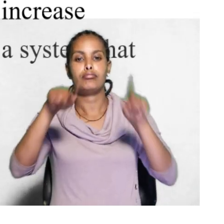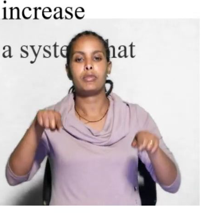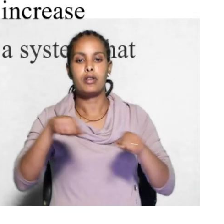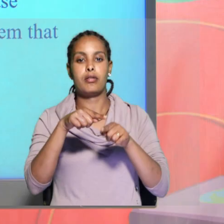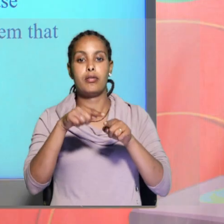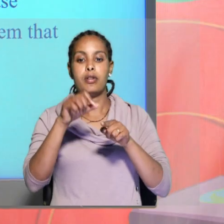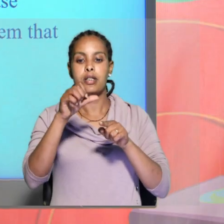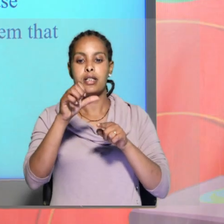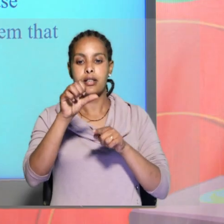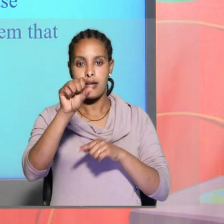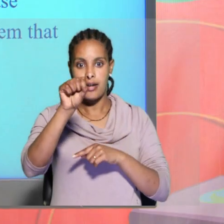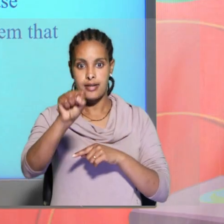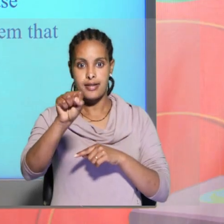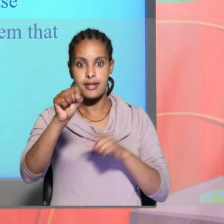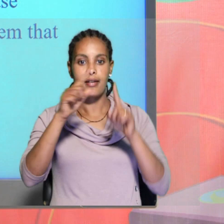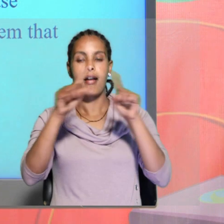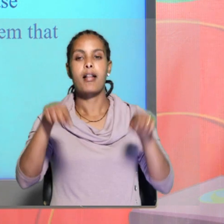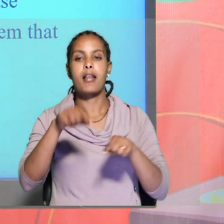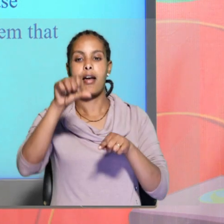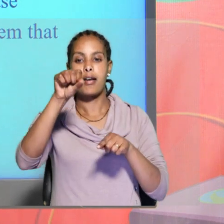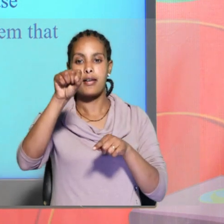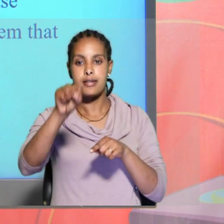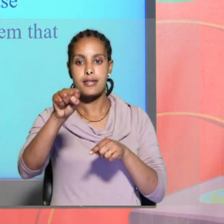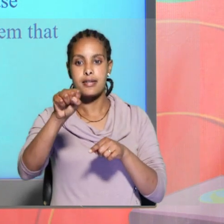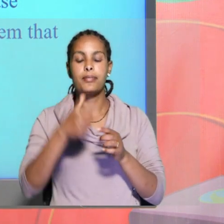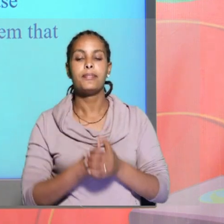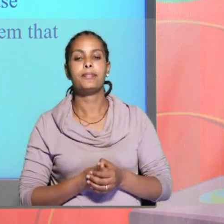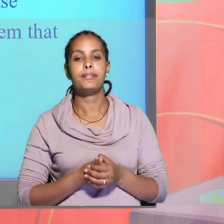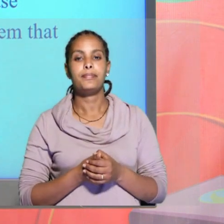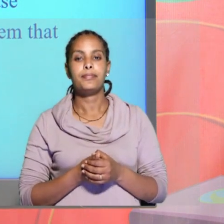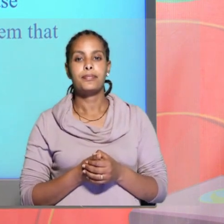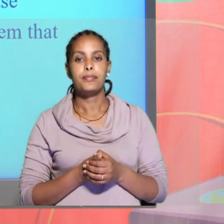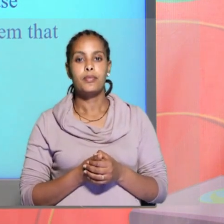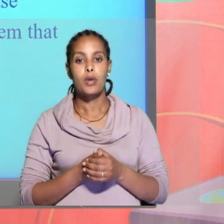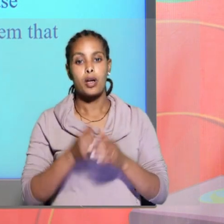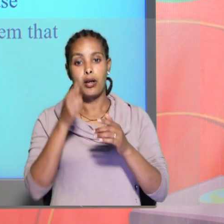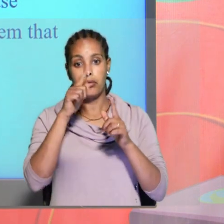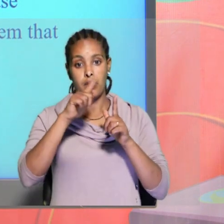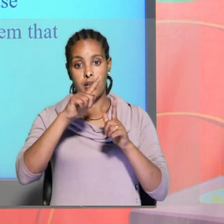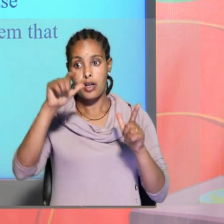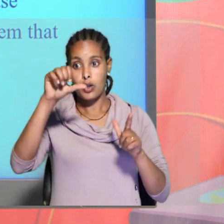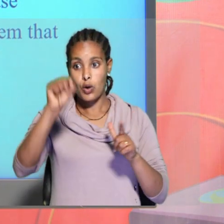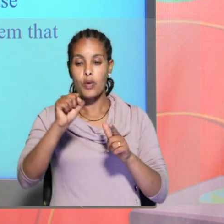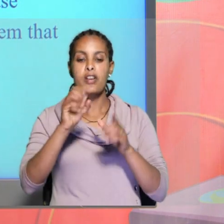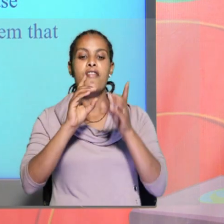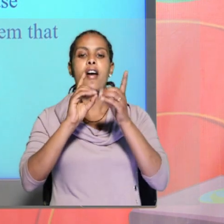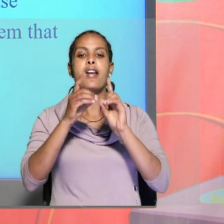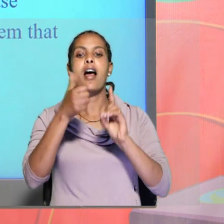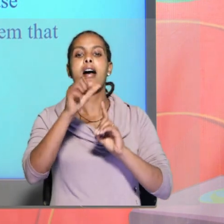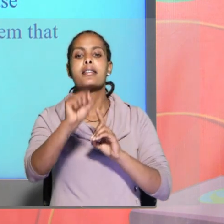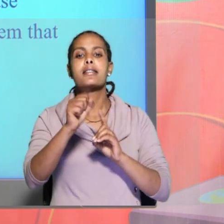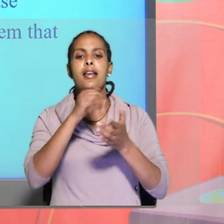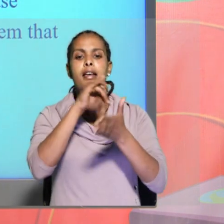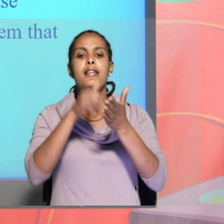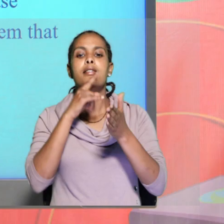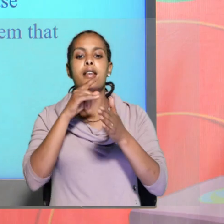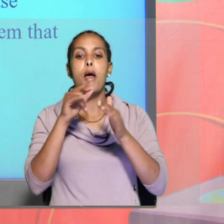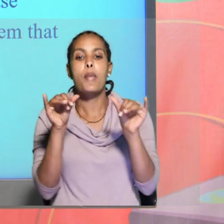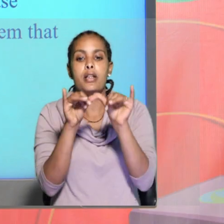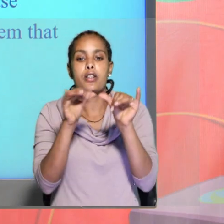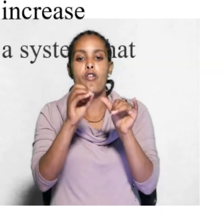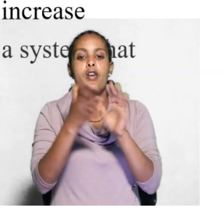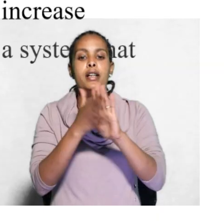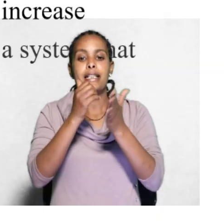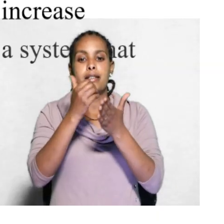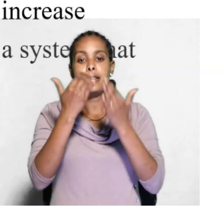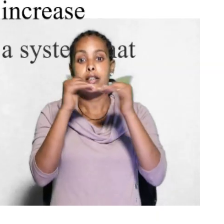the symbol delta S, entropy change. Entropy is defined as it is a measure of the